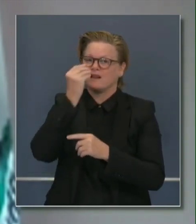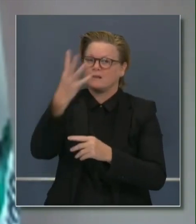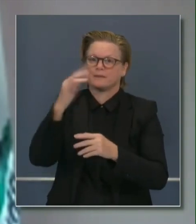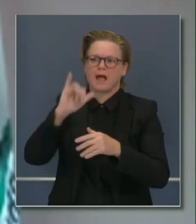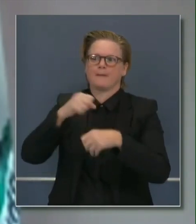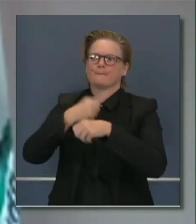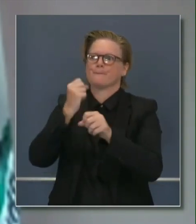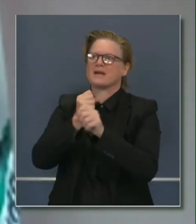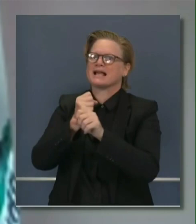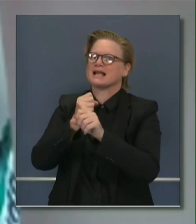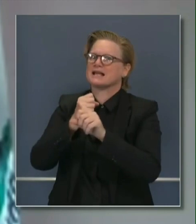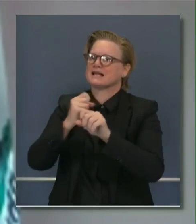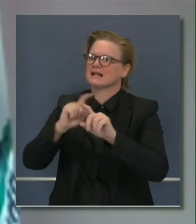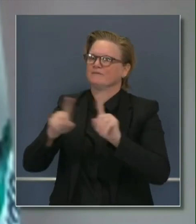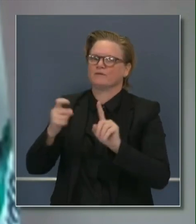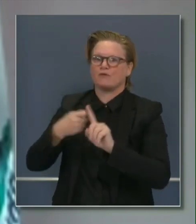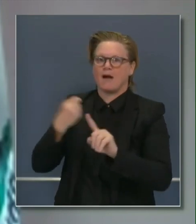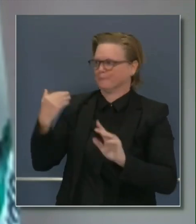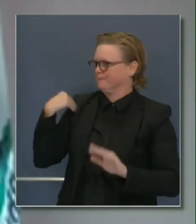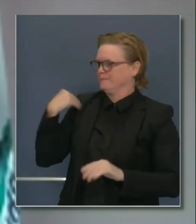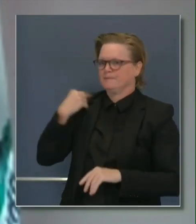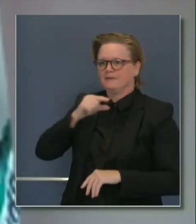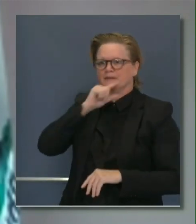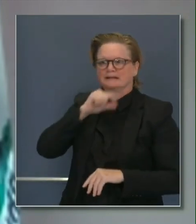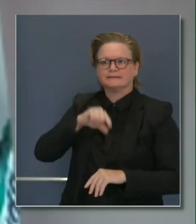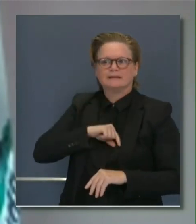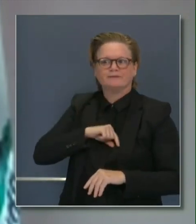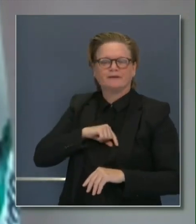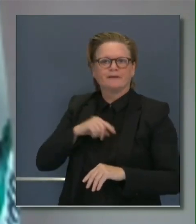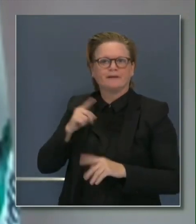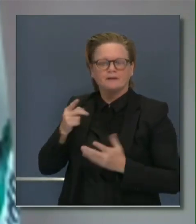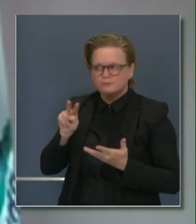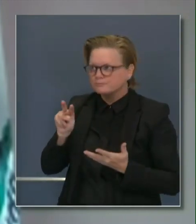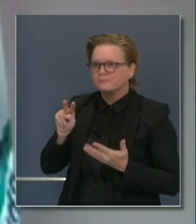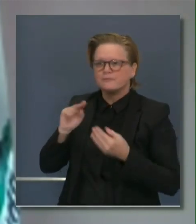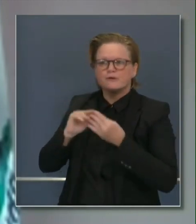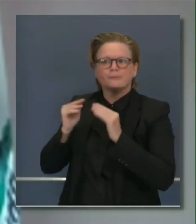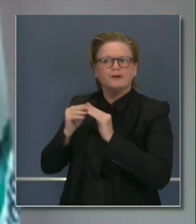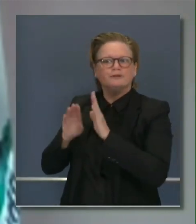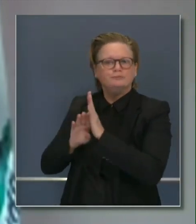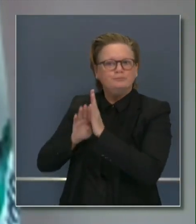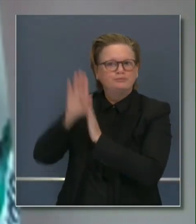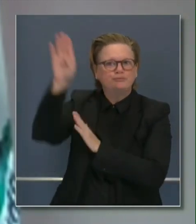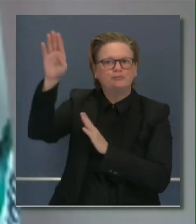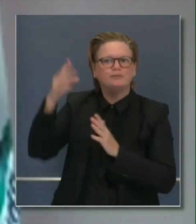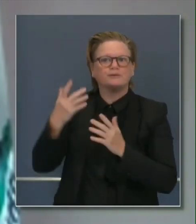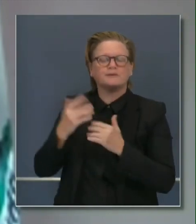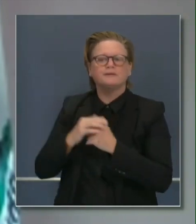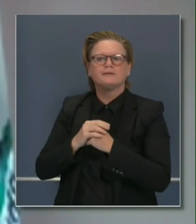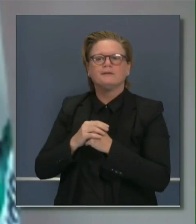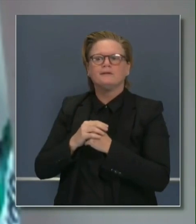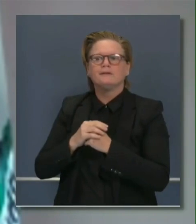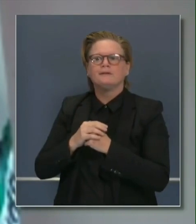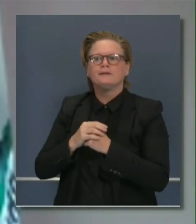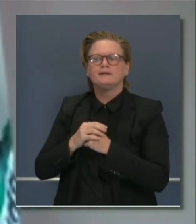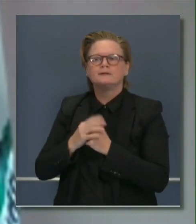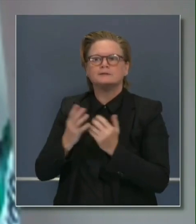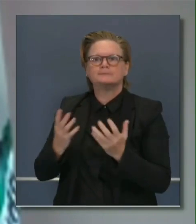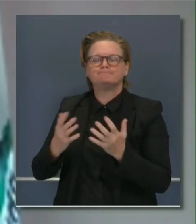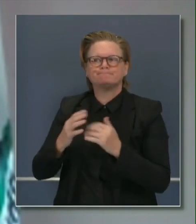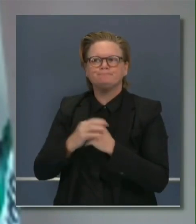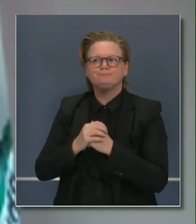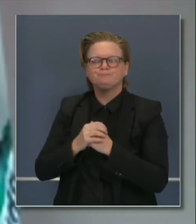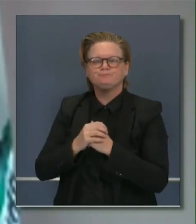see a number of cases as a result of gatherings and travel around the Thanksgiving holiday. And we